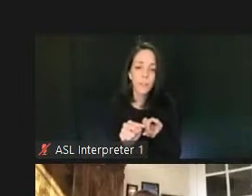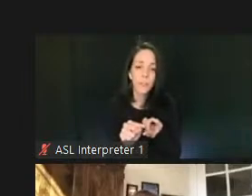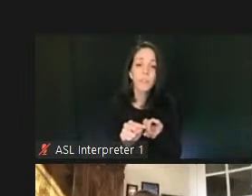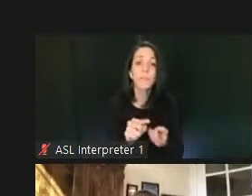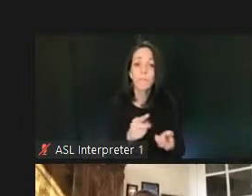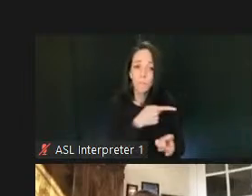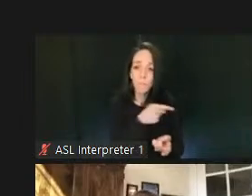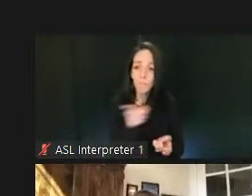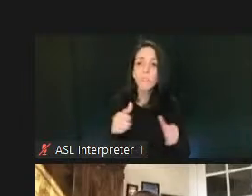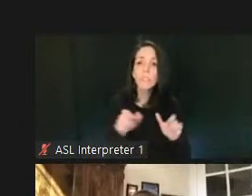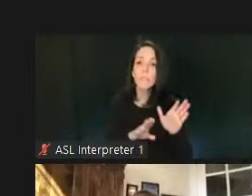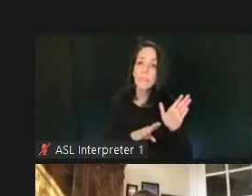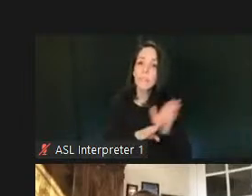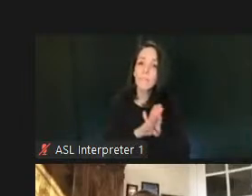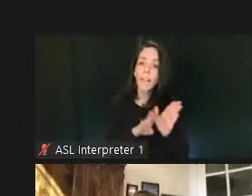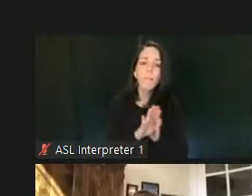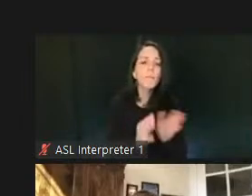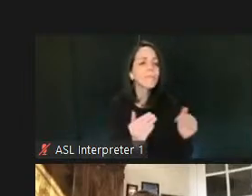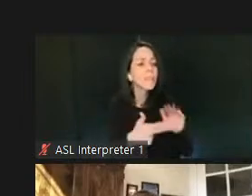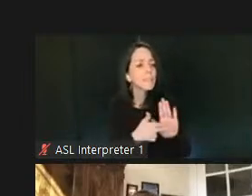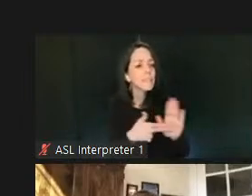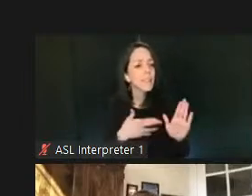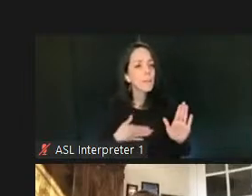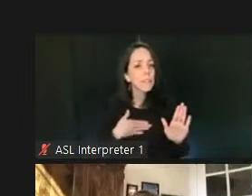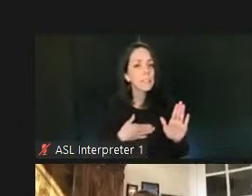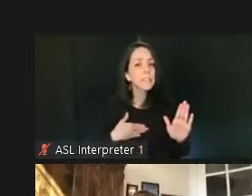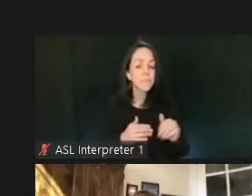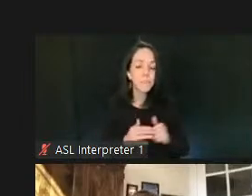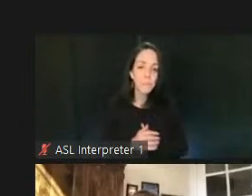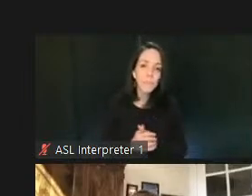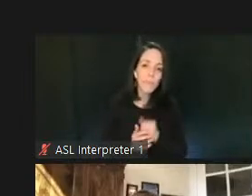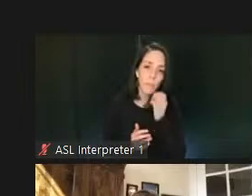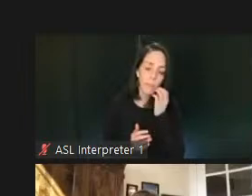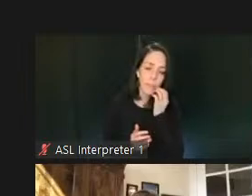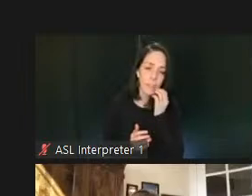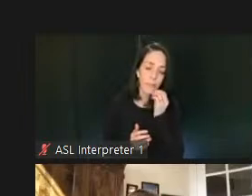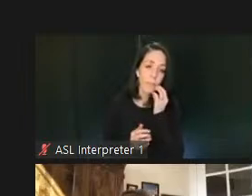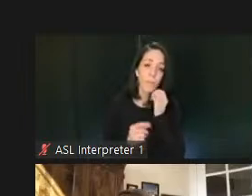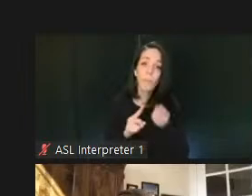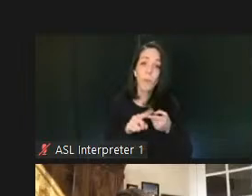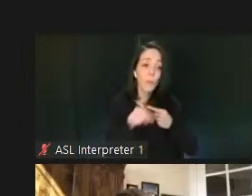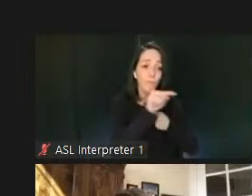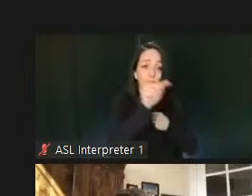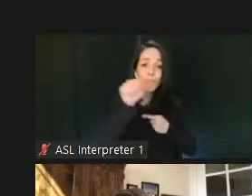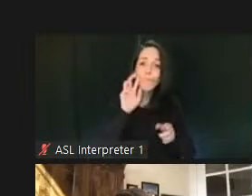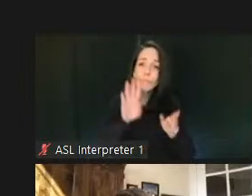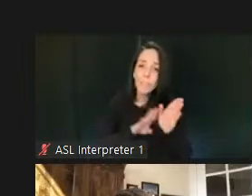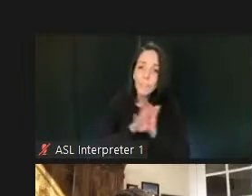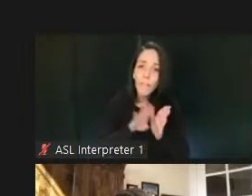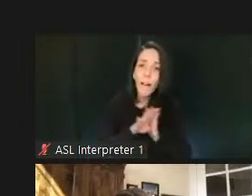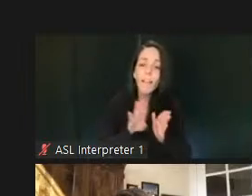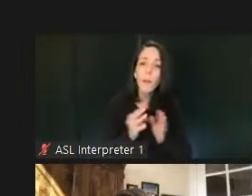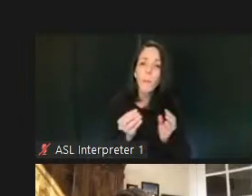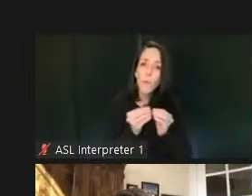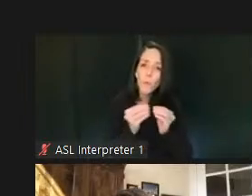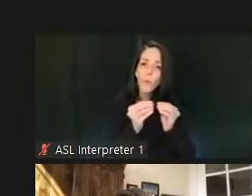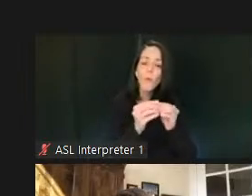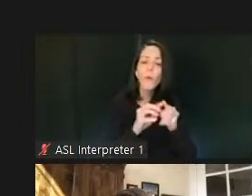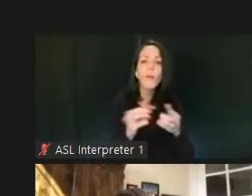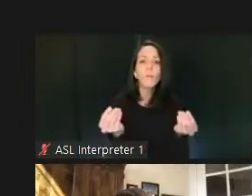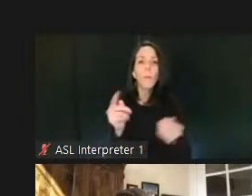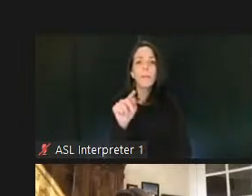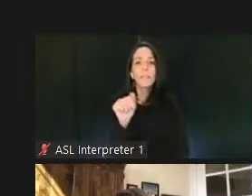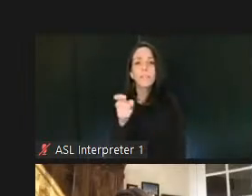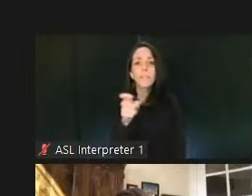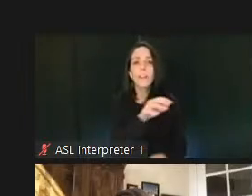and maybe this is a good time to go to the next slide, please. So as development is occurring, the property tax revenue